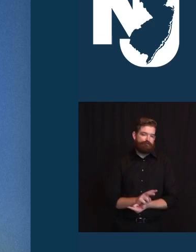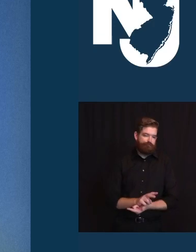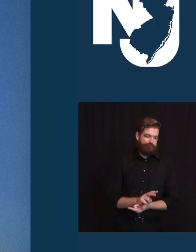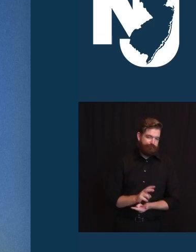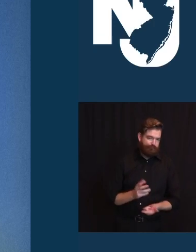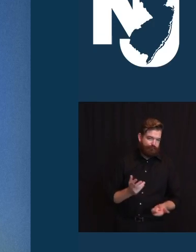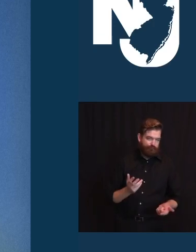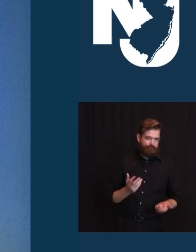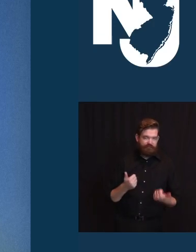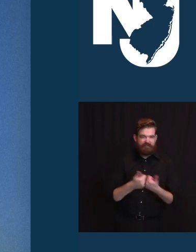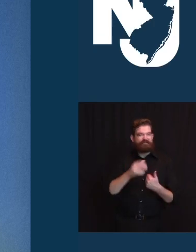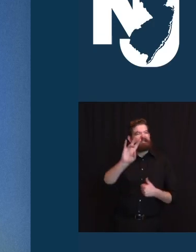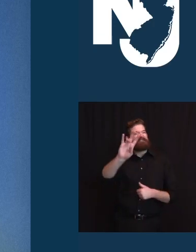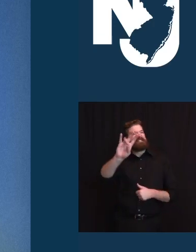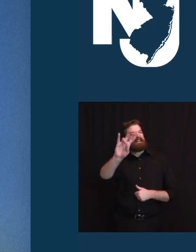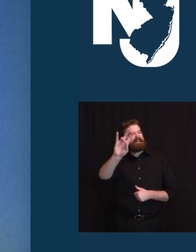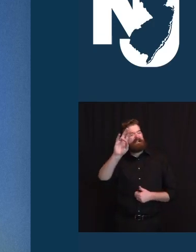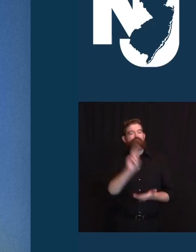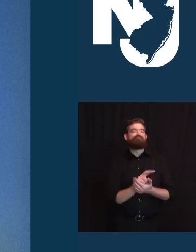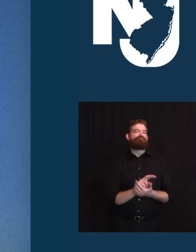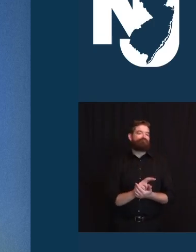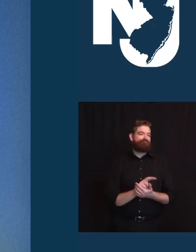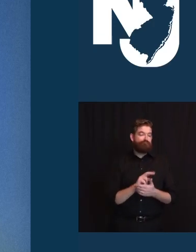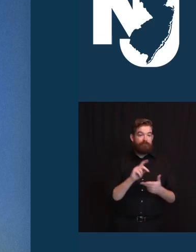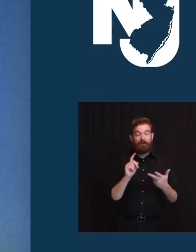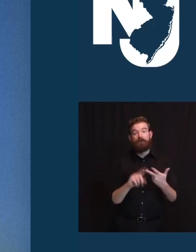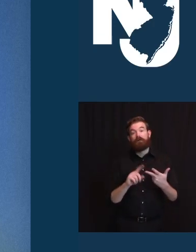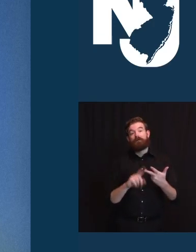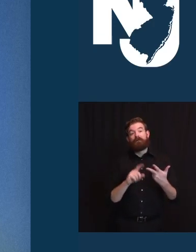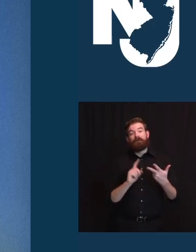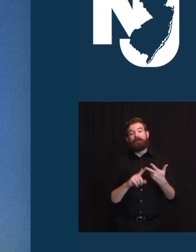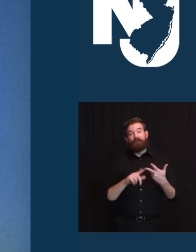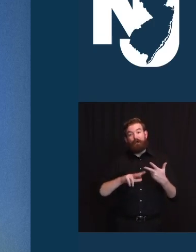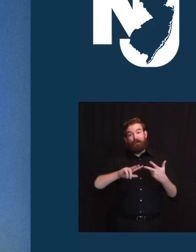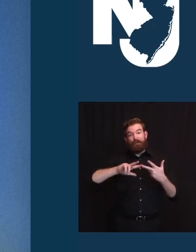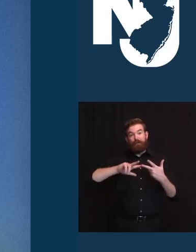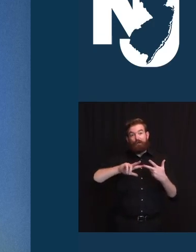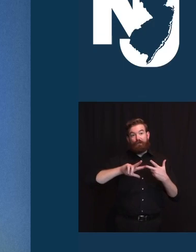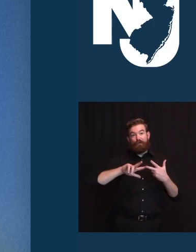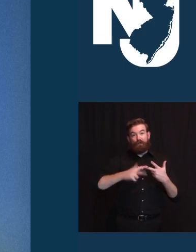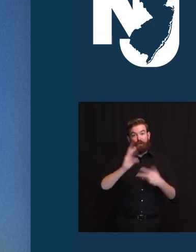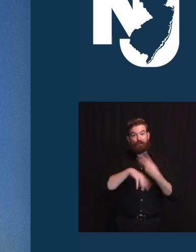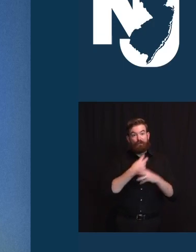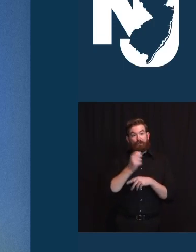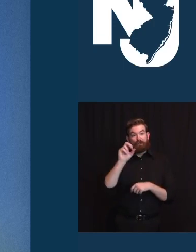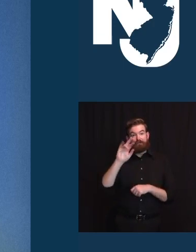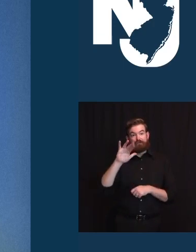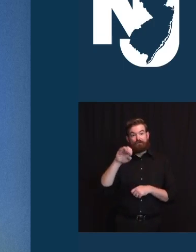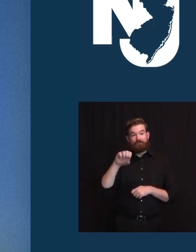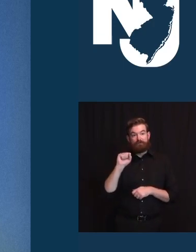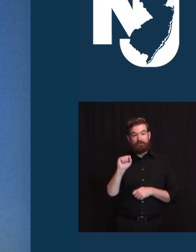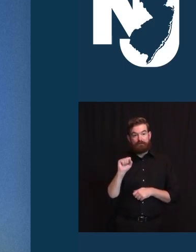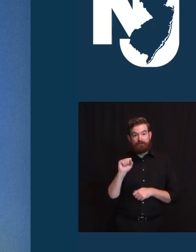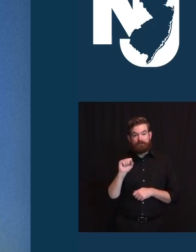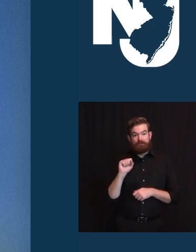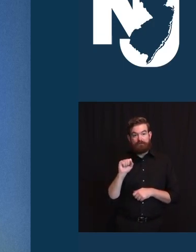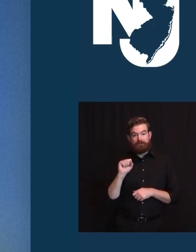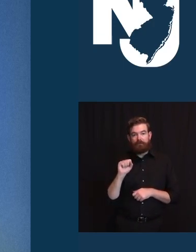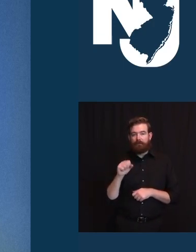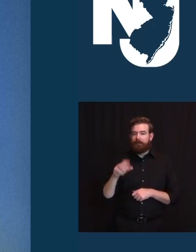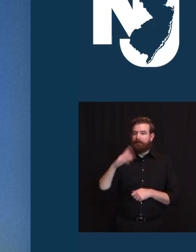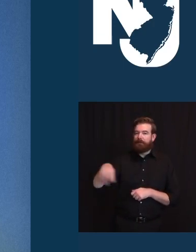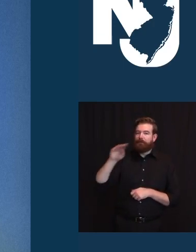7. But fewer folks know that he was in the dugout for another Game 7 World Series. And I know that Mets fans everywhere will